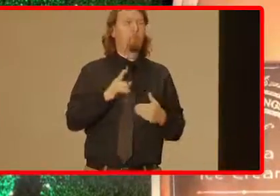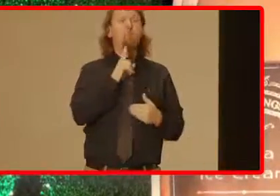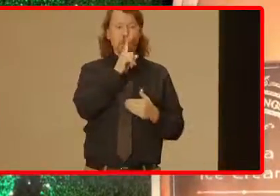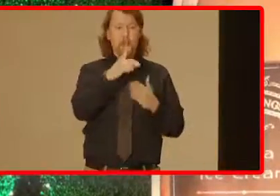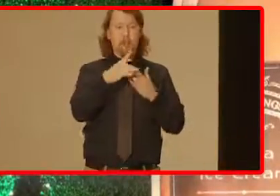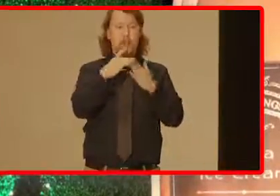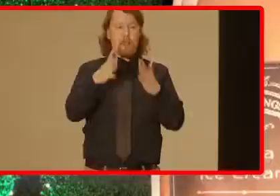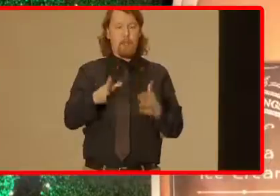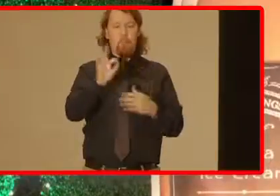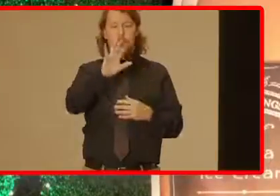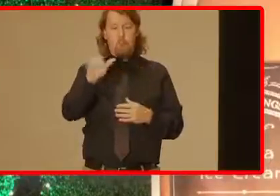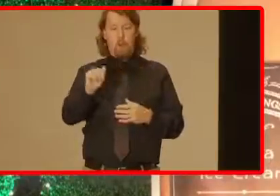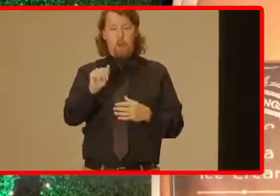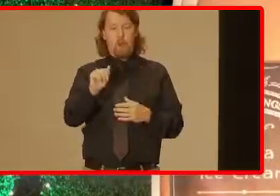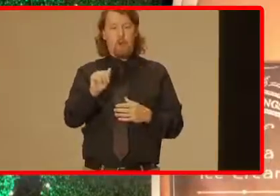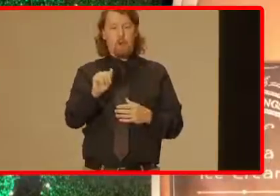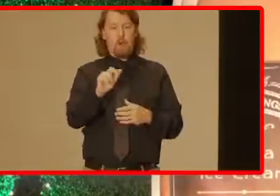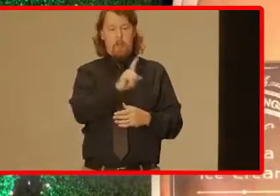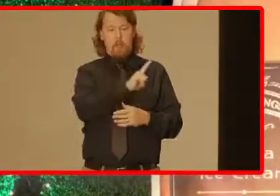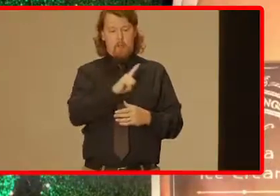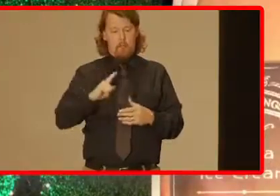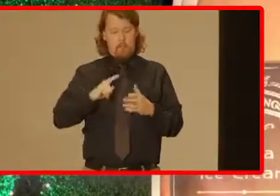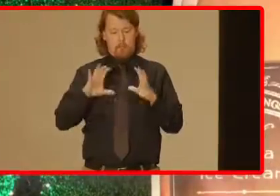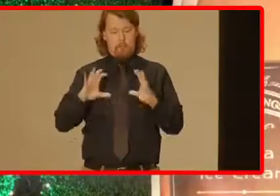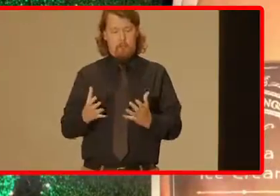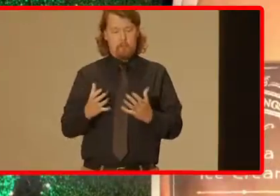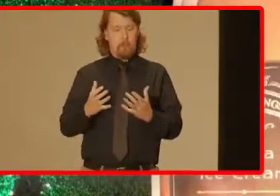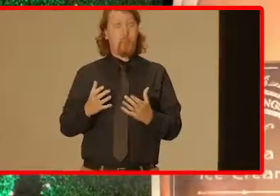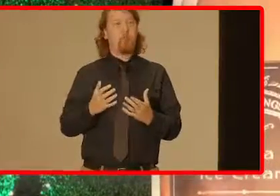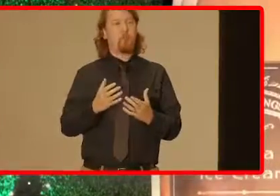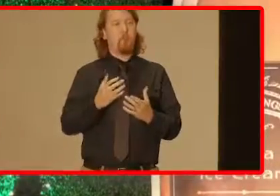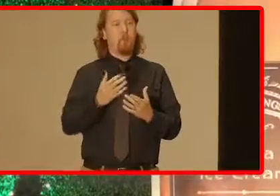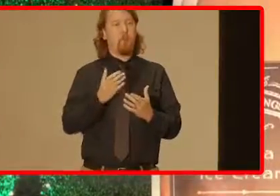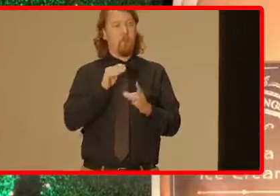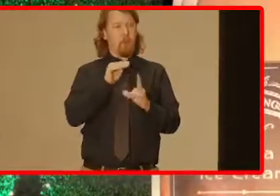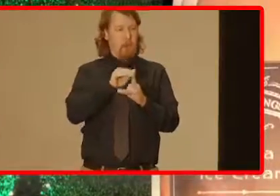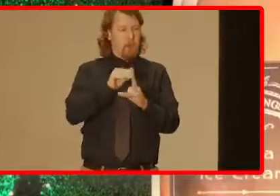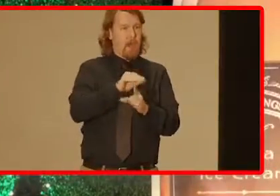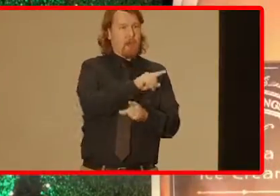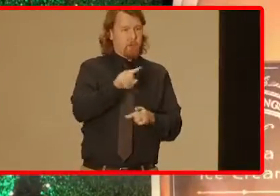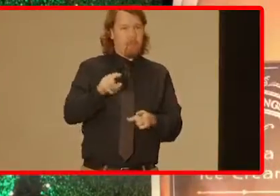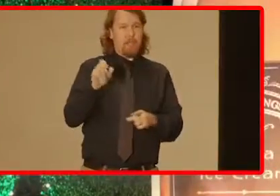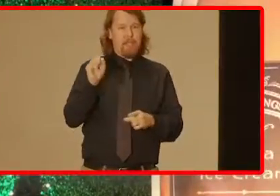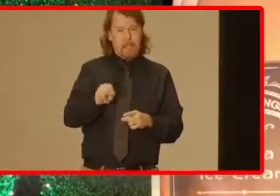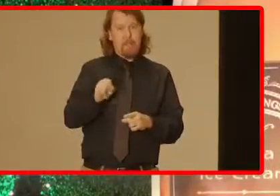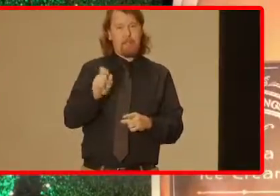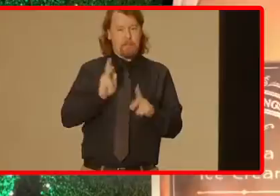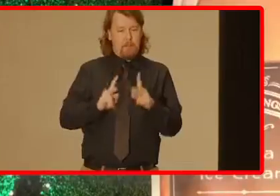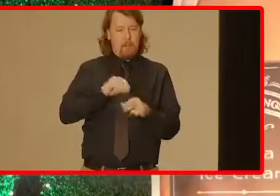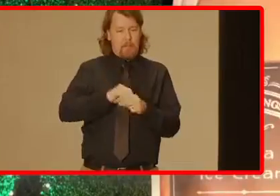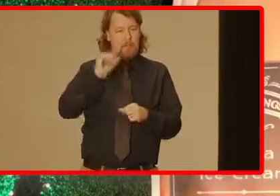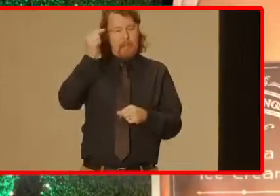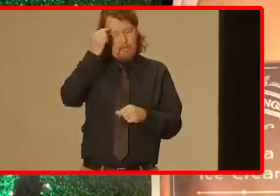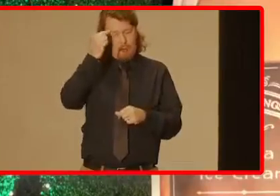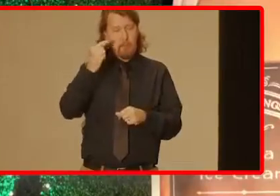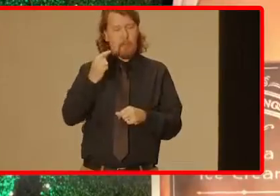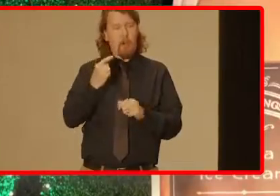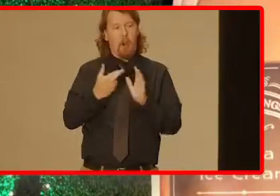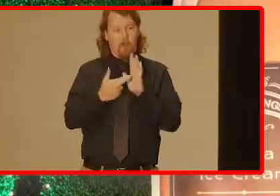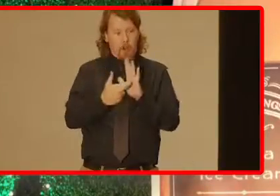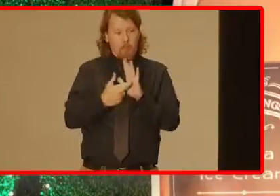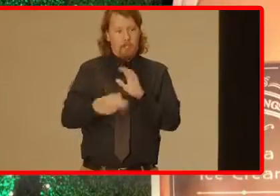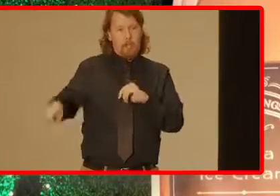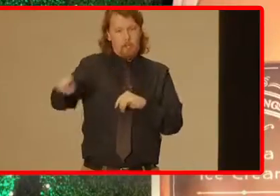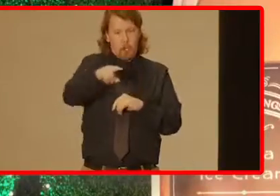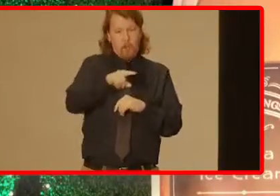are here tonight to reassure you that you have advocates in government, and I know they mean what they say when they say they're going